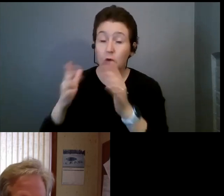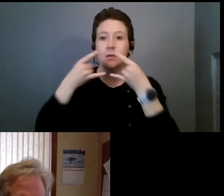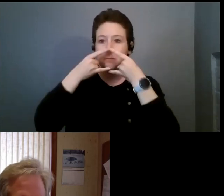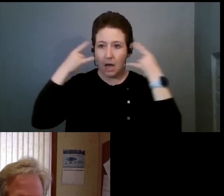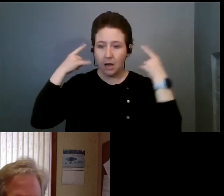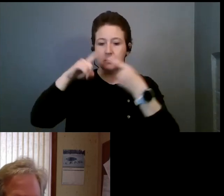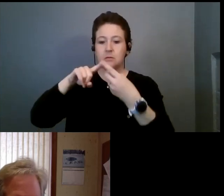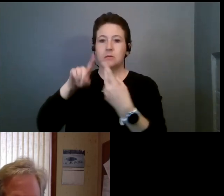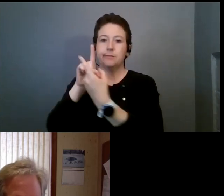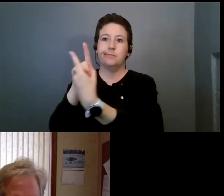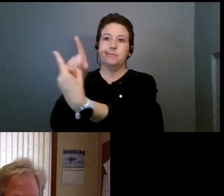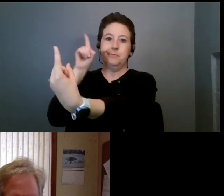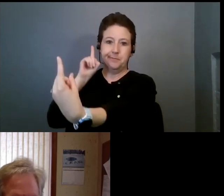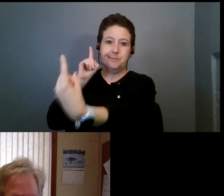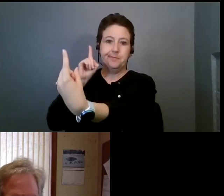social distancing,